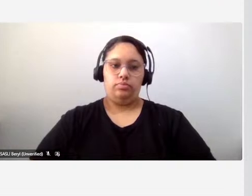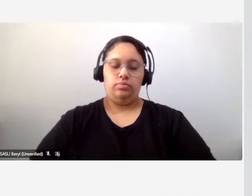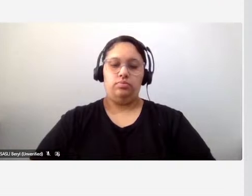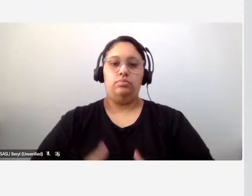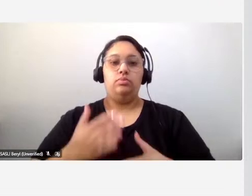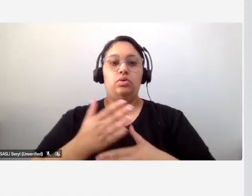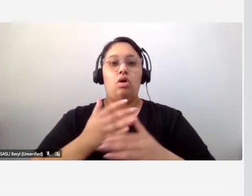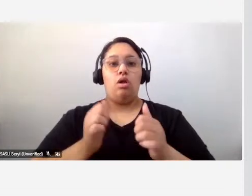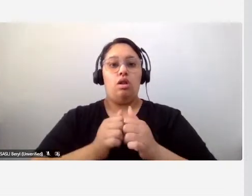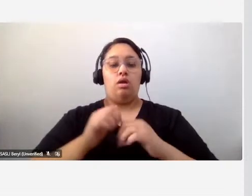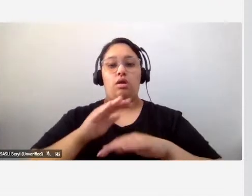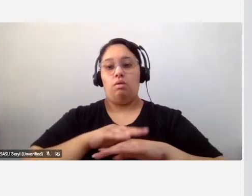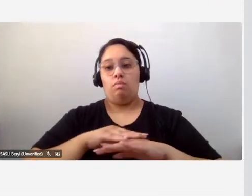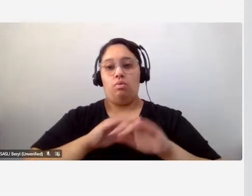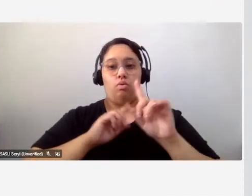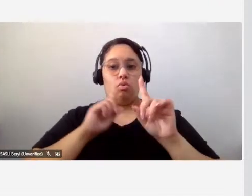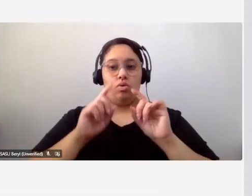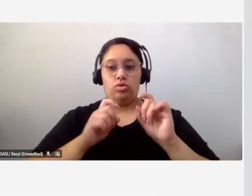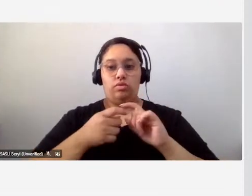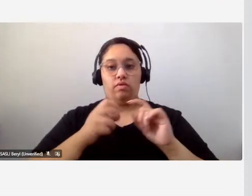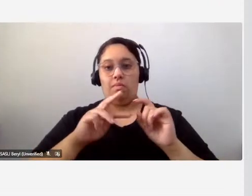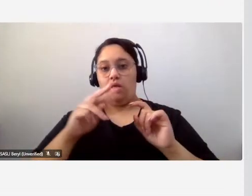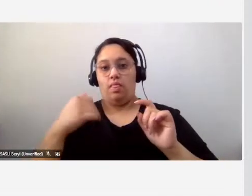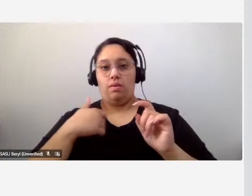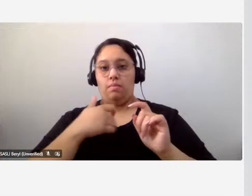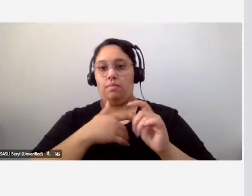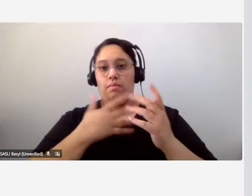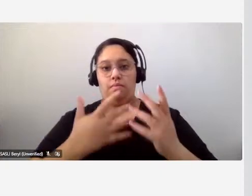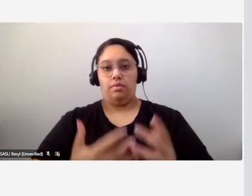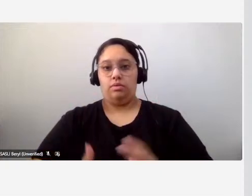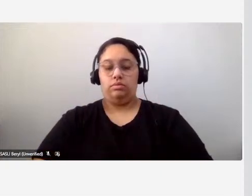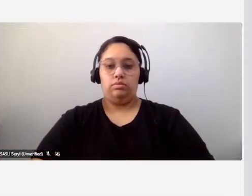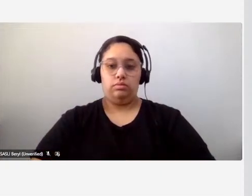Colleagues, any further questions from any other member?